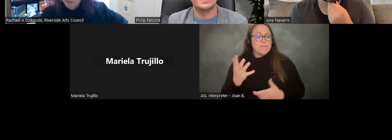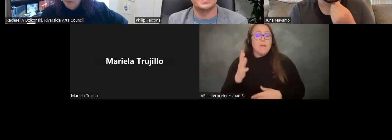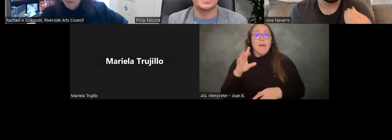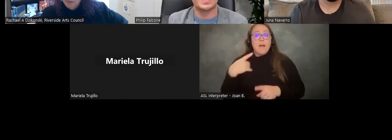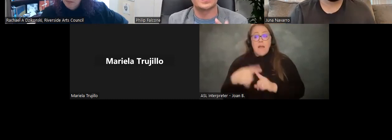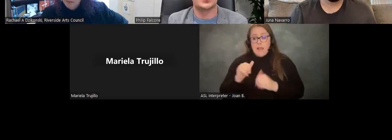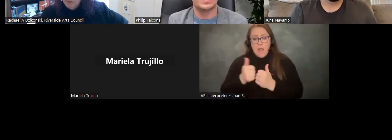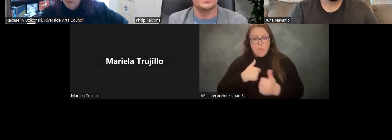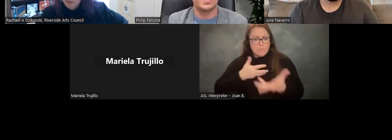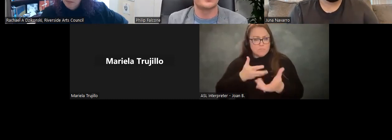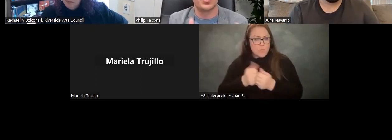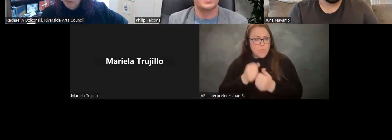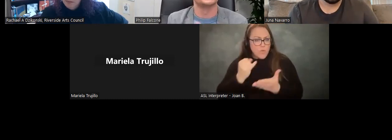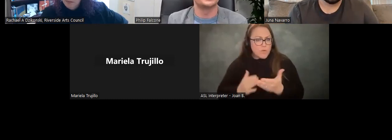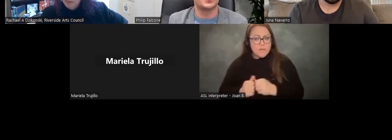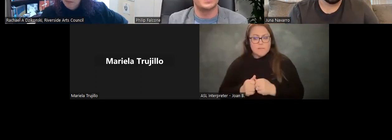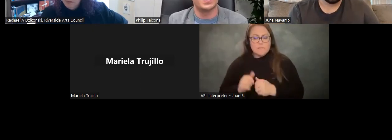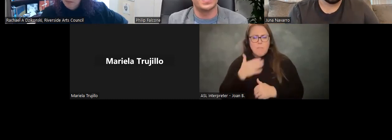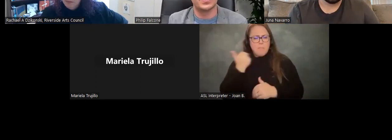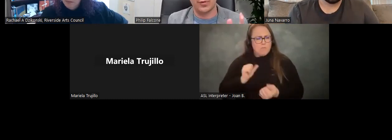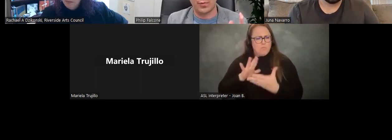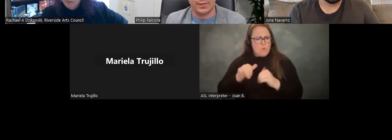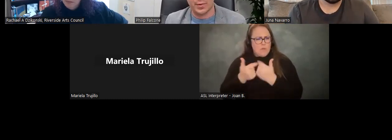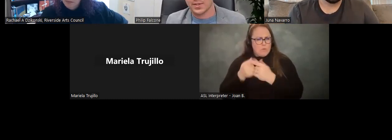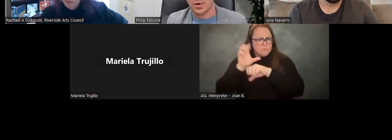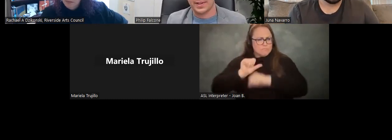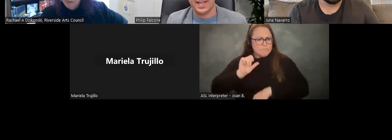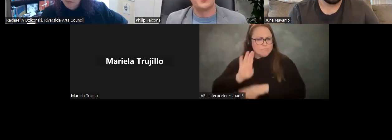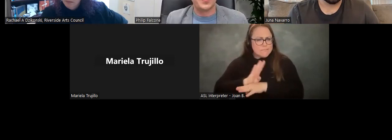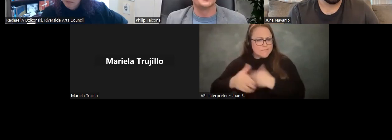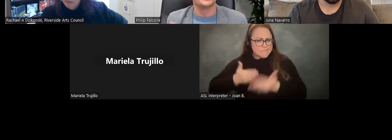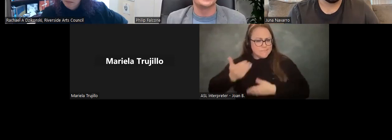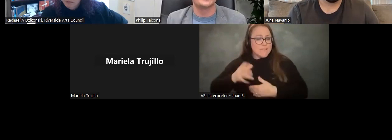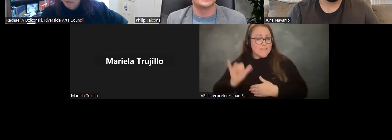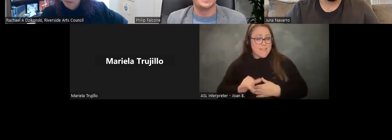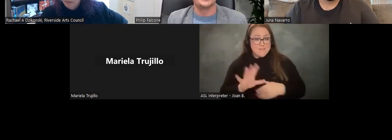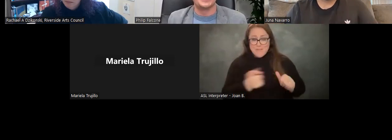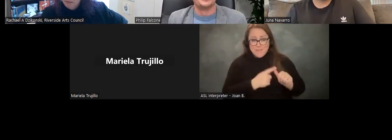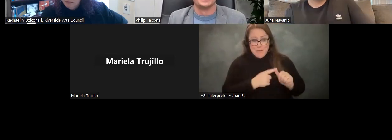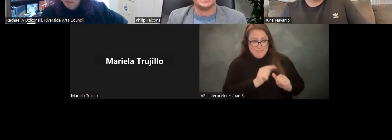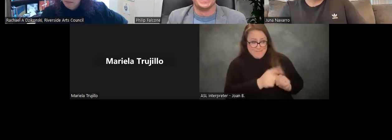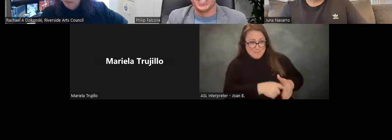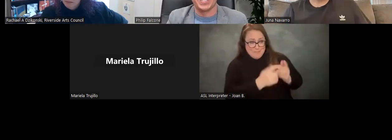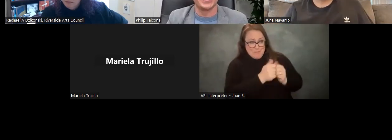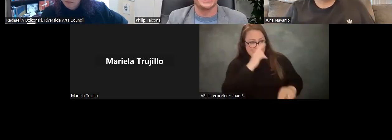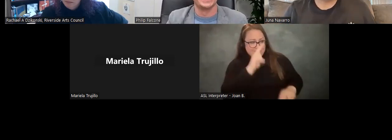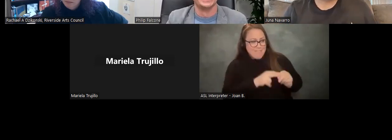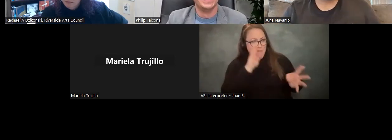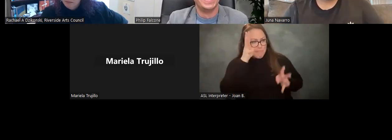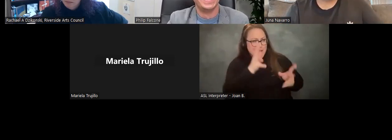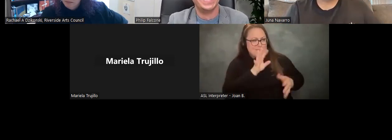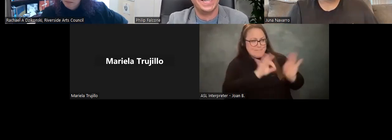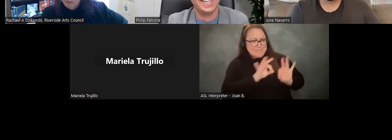and kind of things along that, kind of the more logistical side of things. So I don't know, Juan, if you want to start with the fun, creative side, and then I'll come in with the logistical